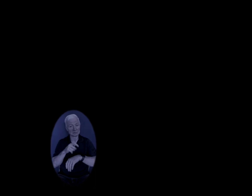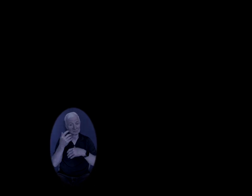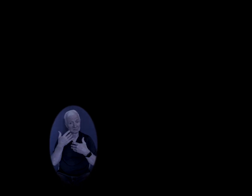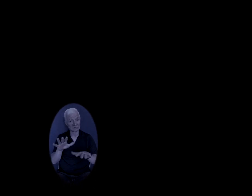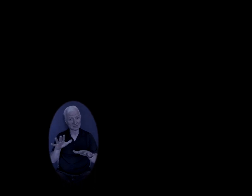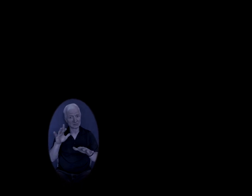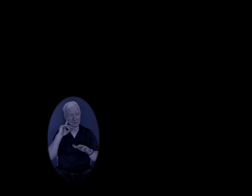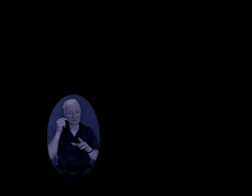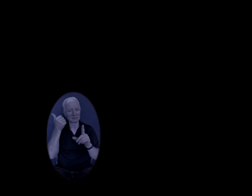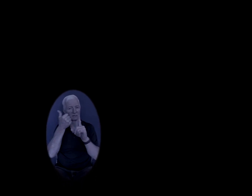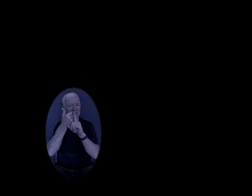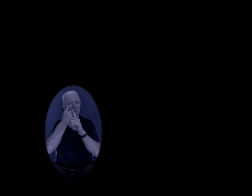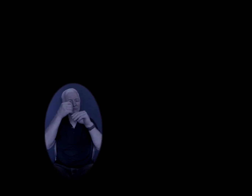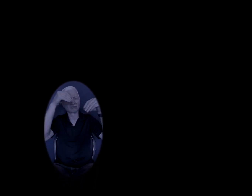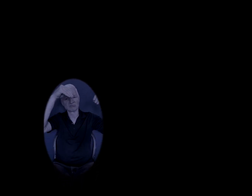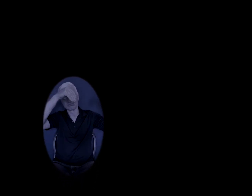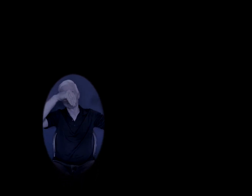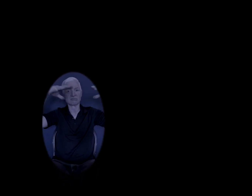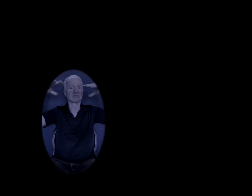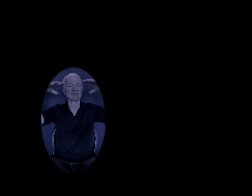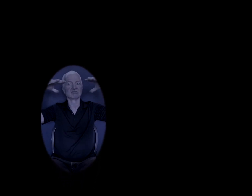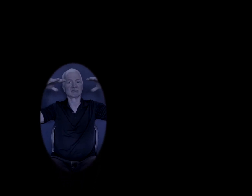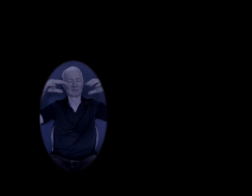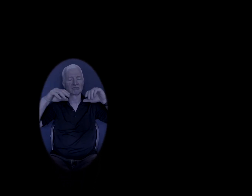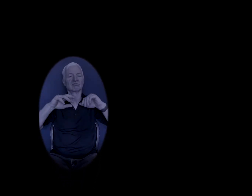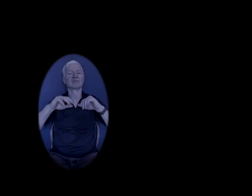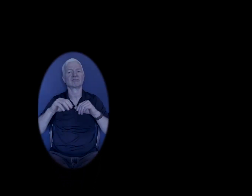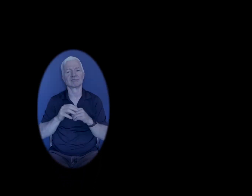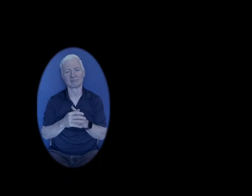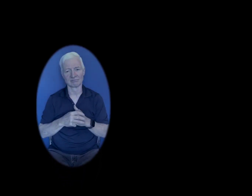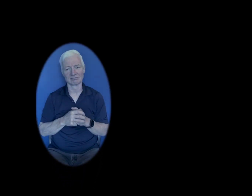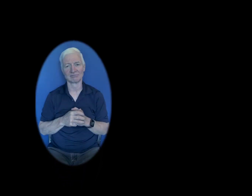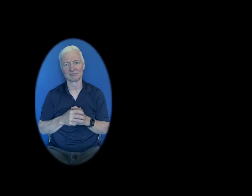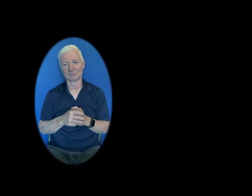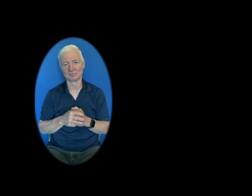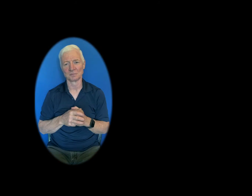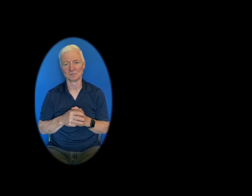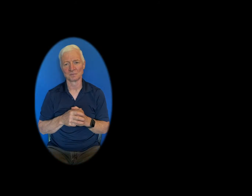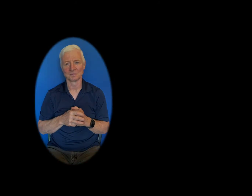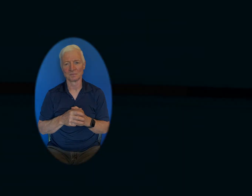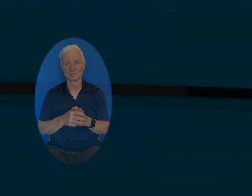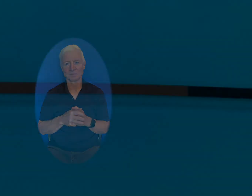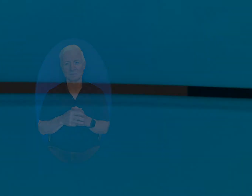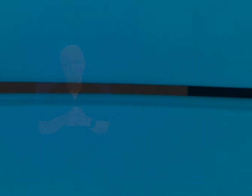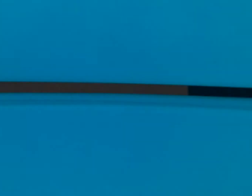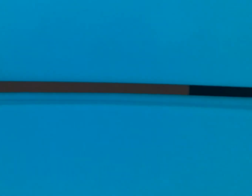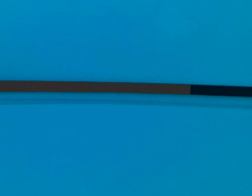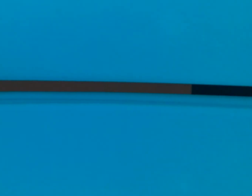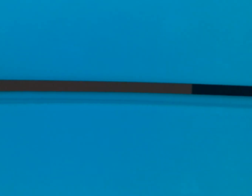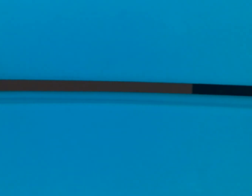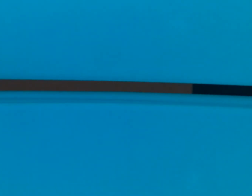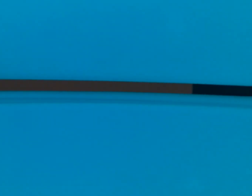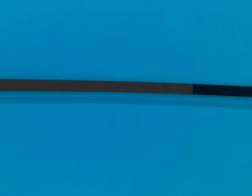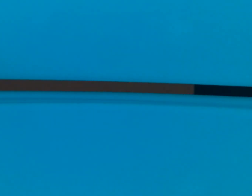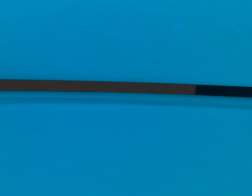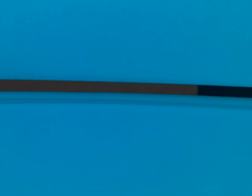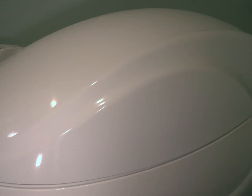At the end of your float, a recording will play, letting you know your session is over, and the light in the tank will turn on. Welcome